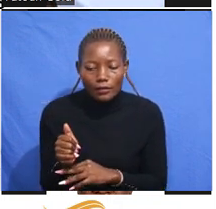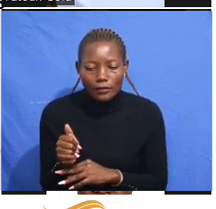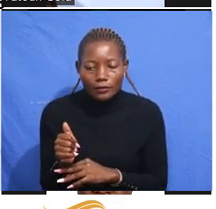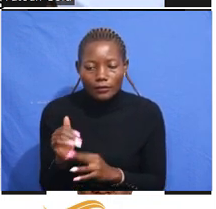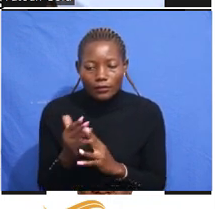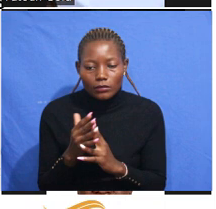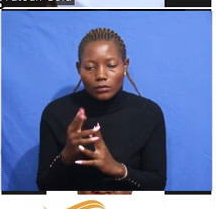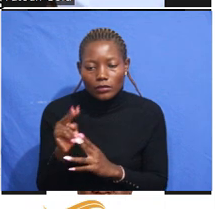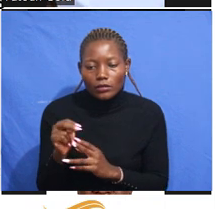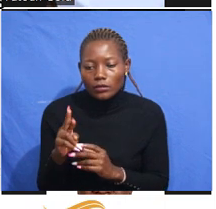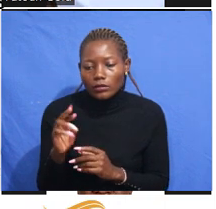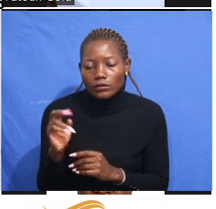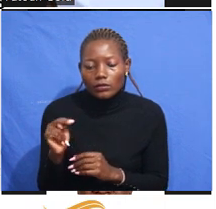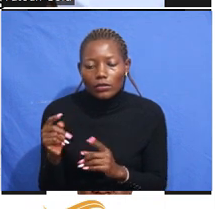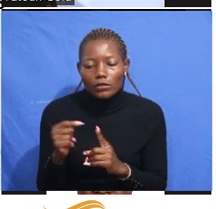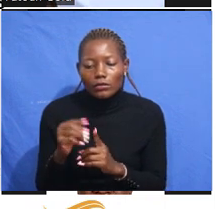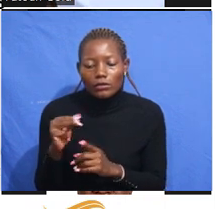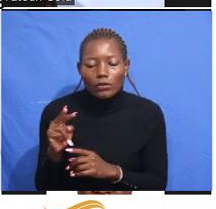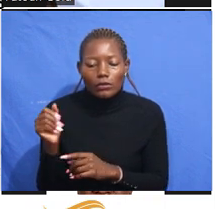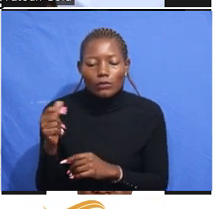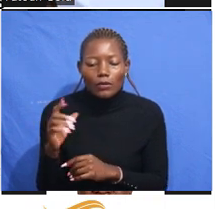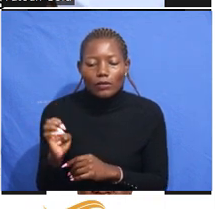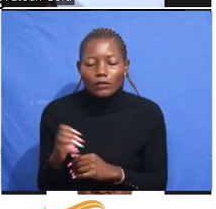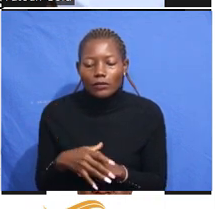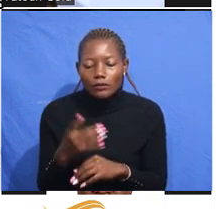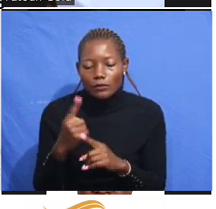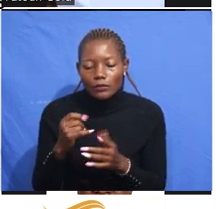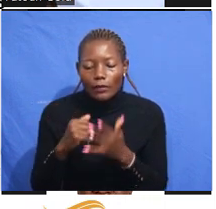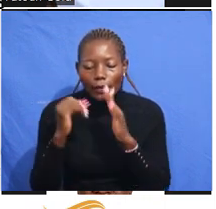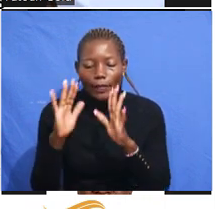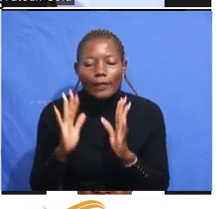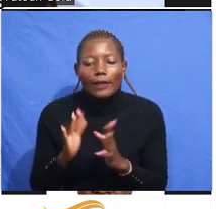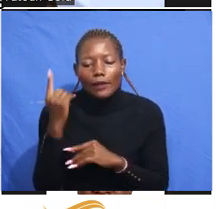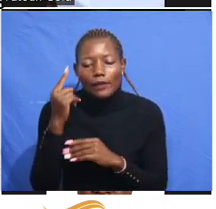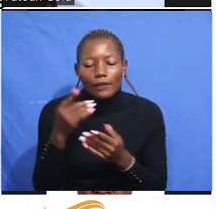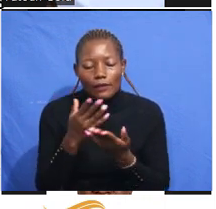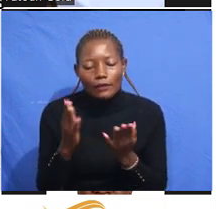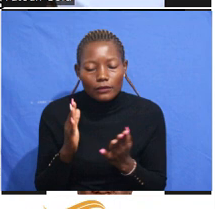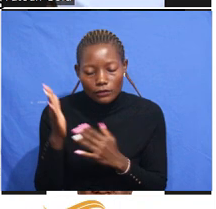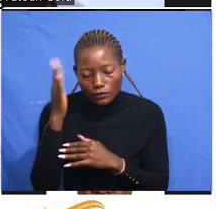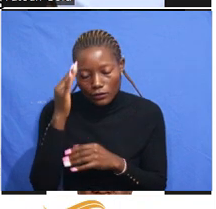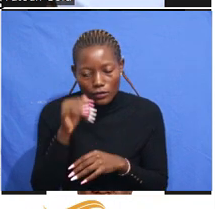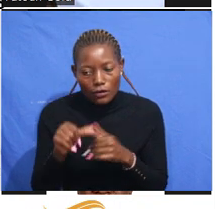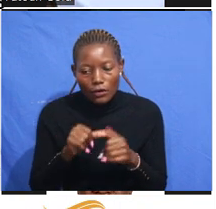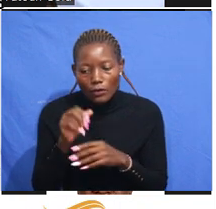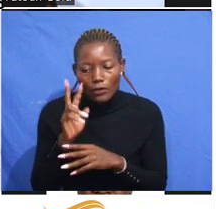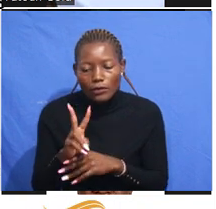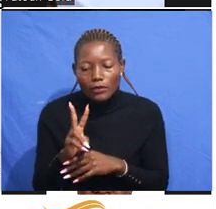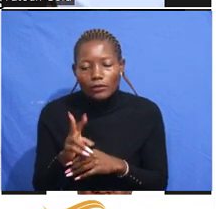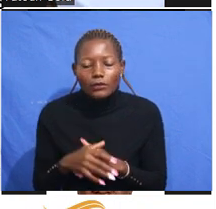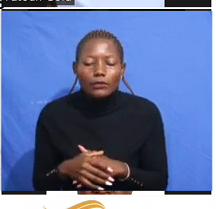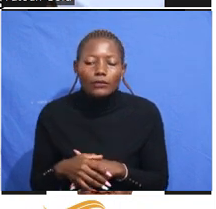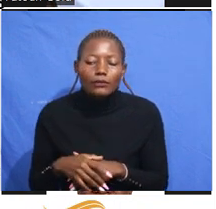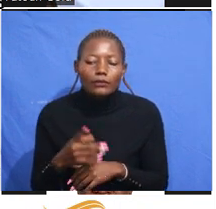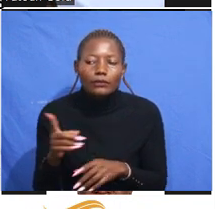muscle, or vice versa. It's something like that. But it's important for you to know about those 2 neurotransmitters. They